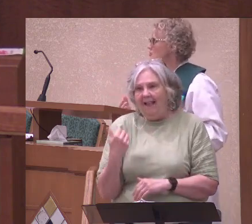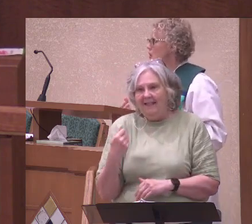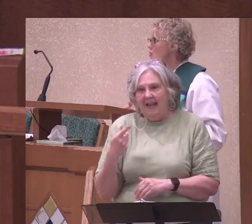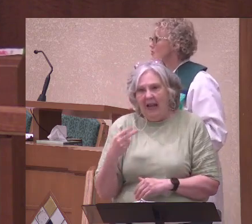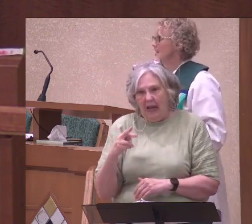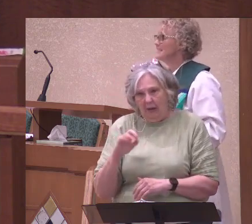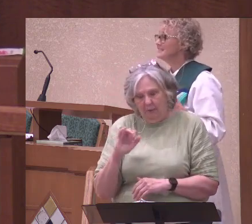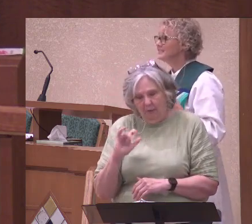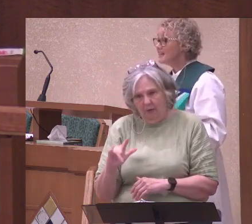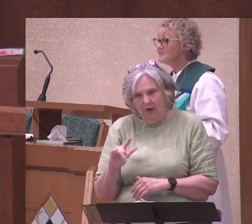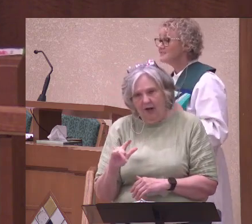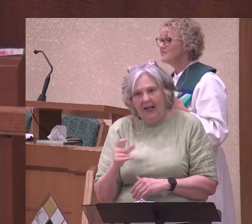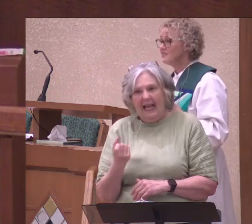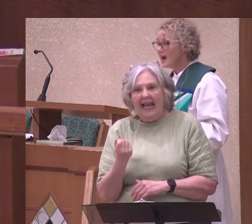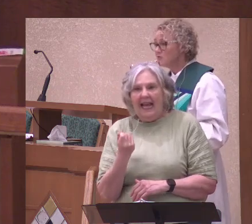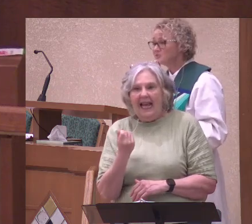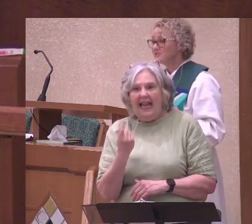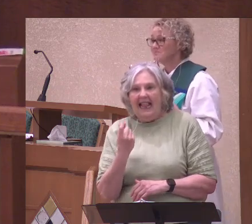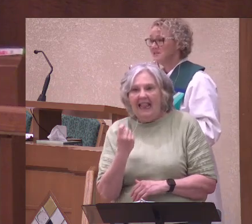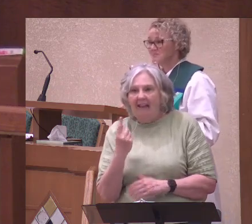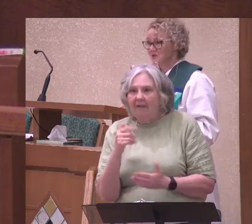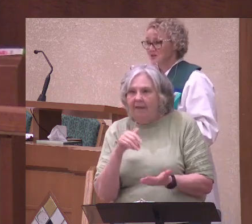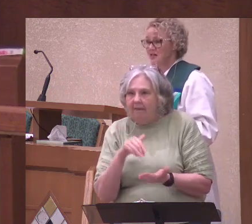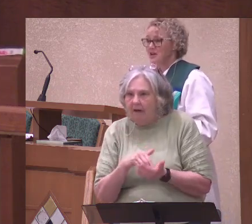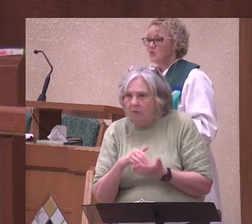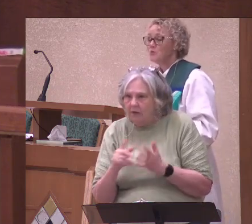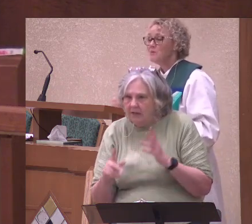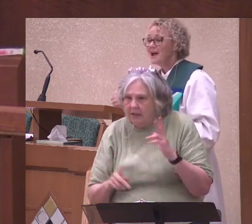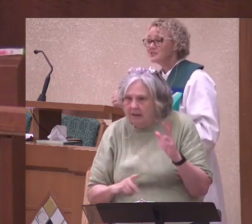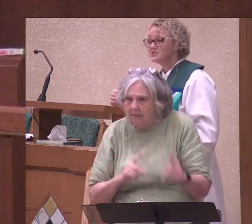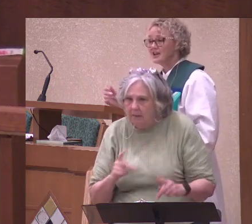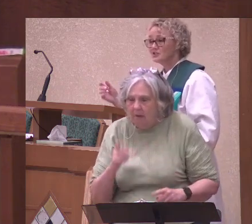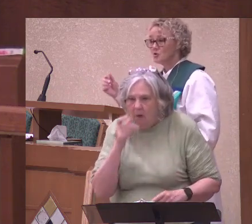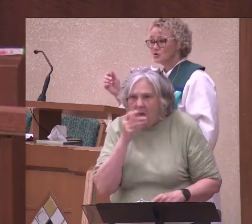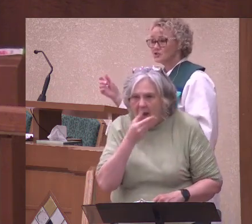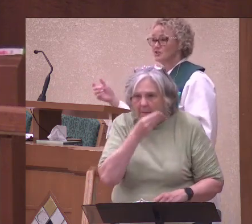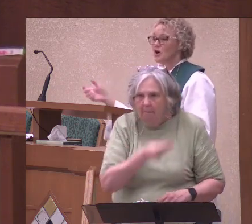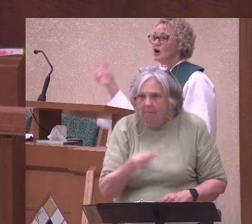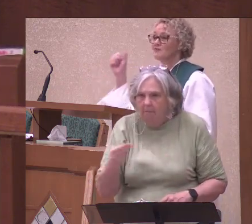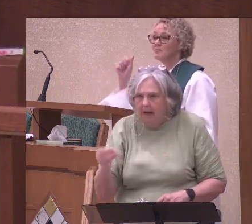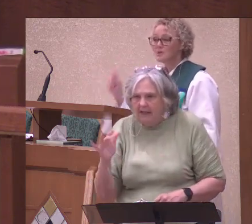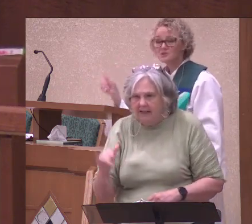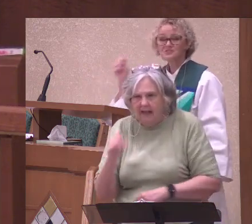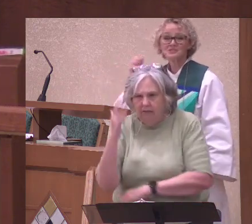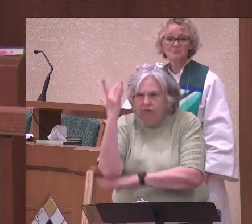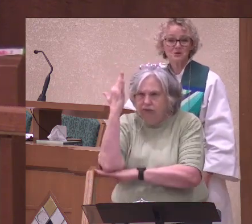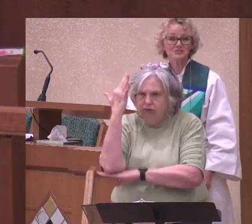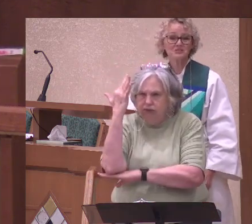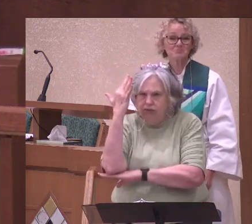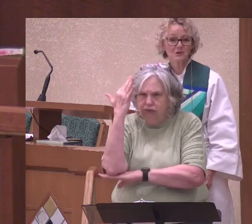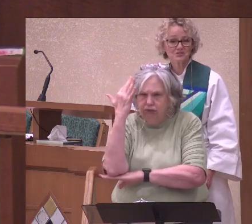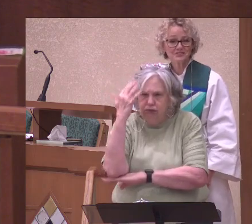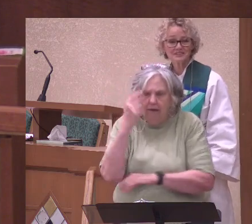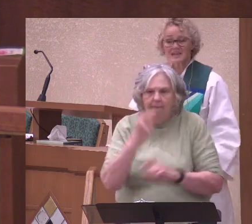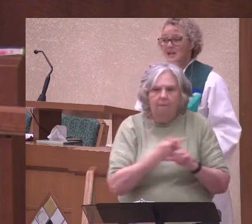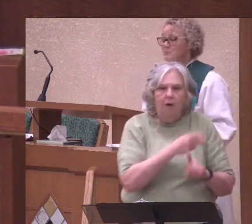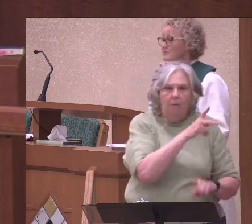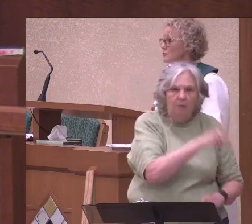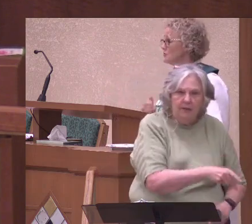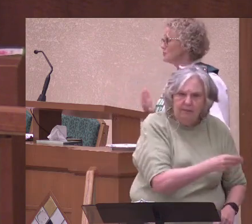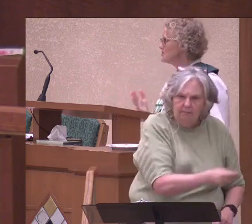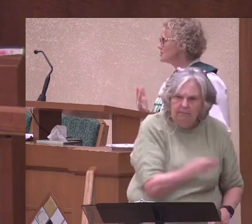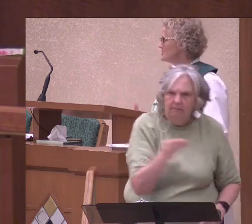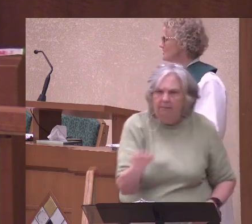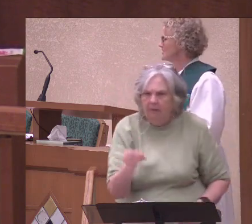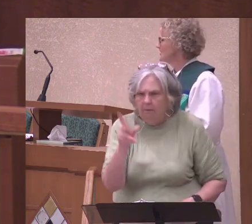did you know that 11,000 people will pass that torch along from person to person to person